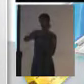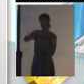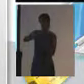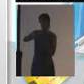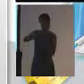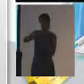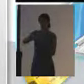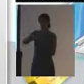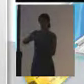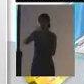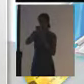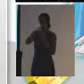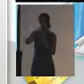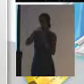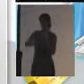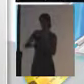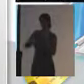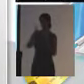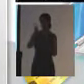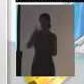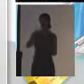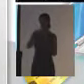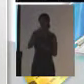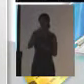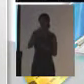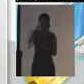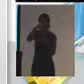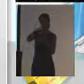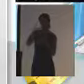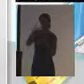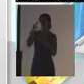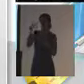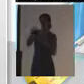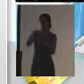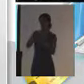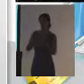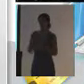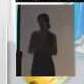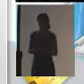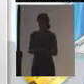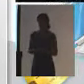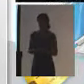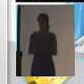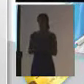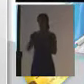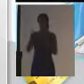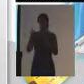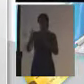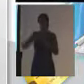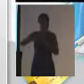a main controller center that is able to send all the information in a